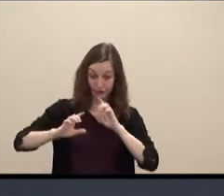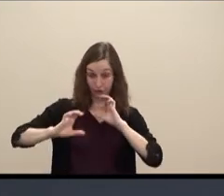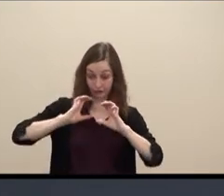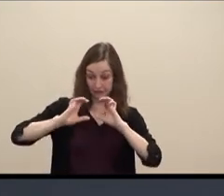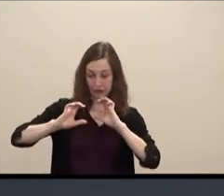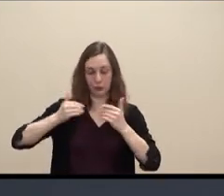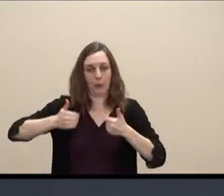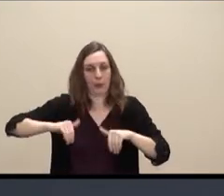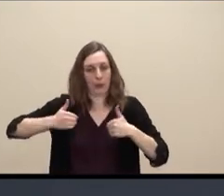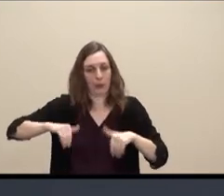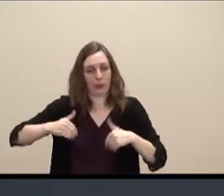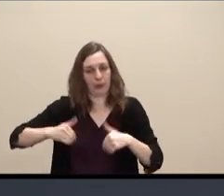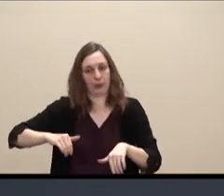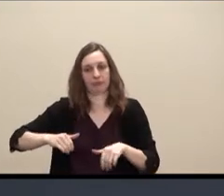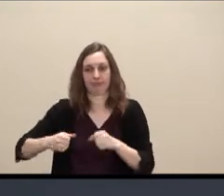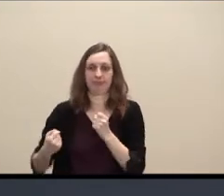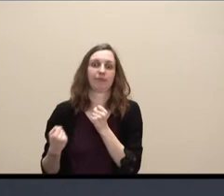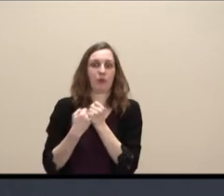important to the process.